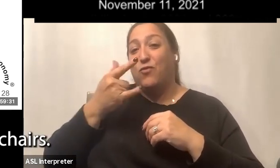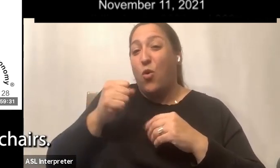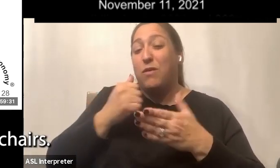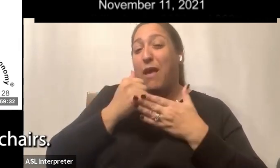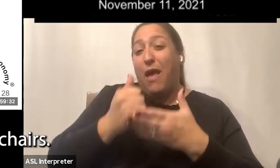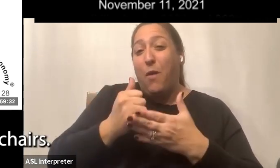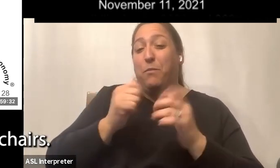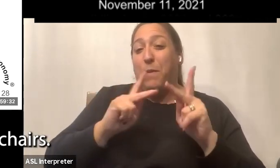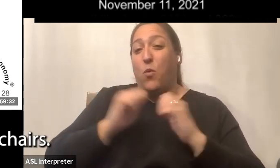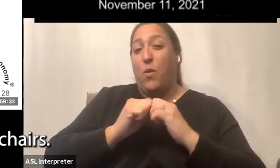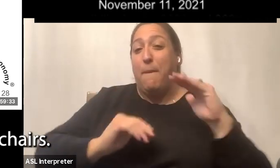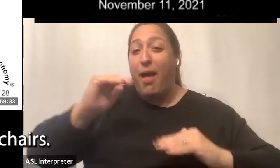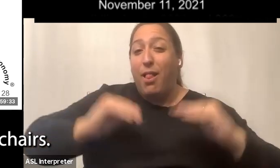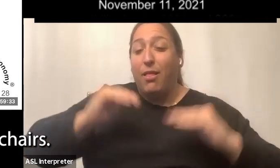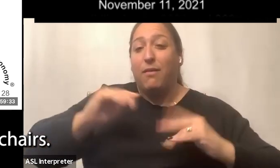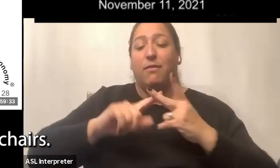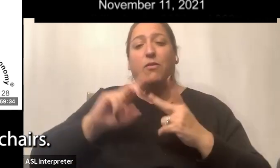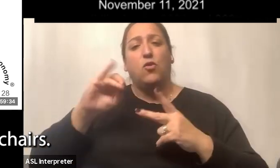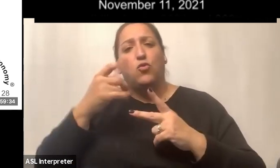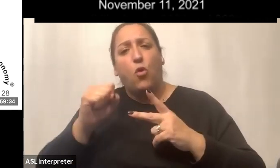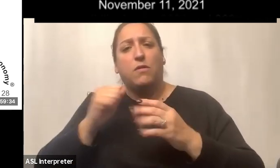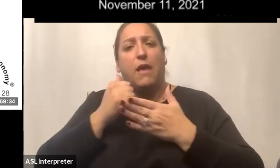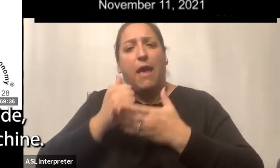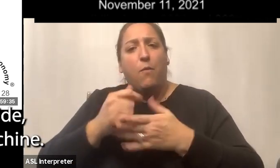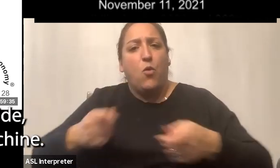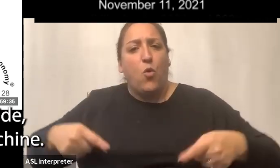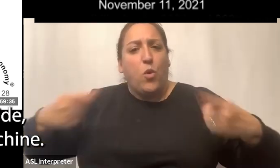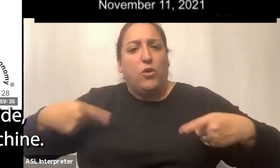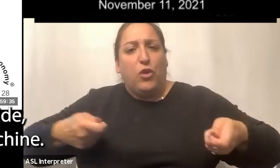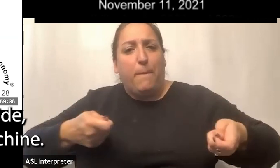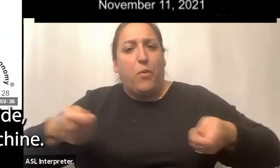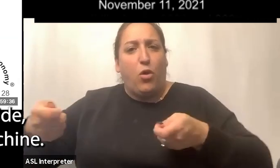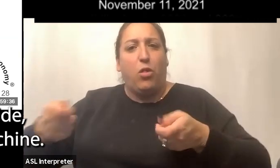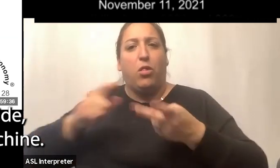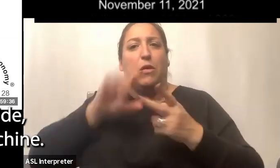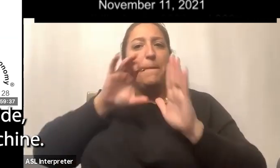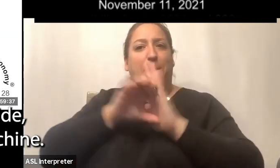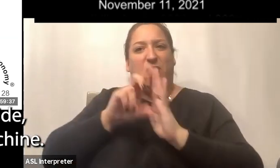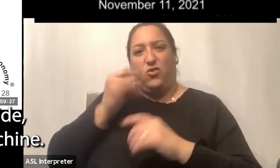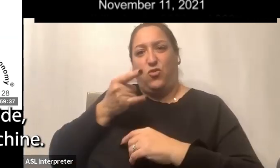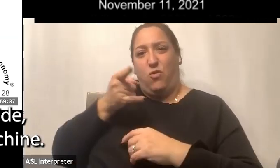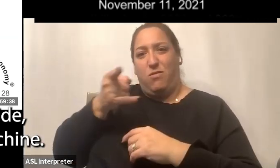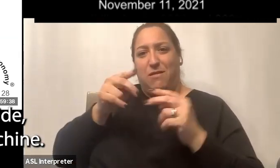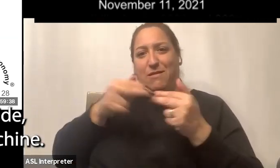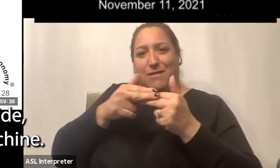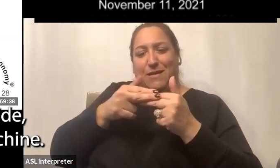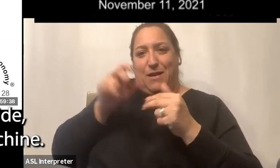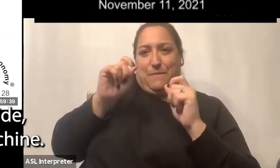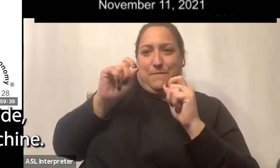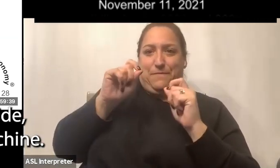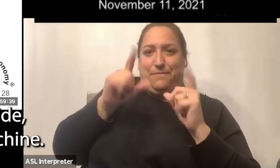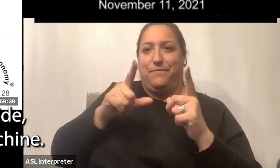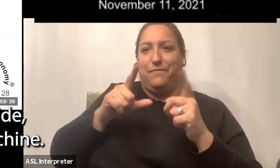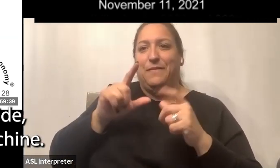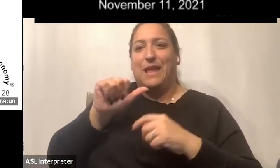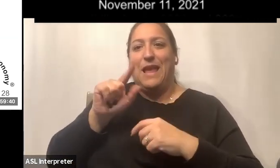balance. There's dogs that help pull wheelchairs. The picture of a dog in this slide putting an ATM